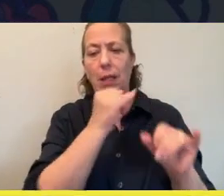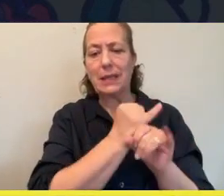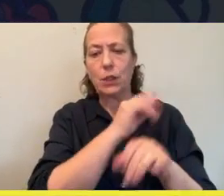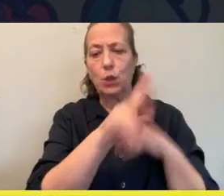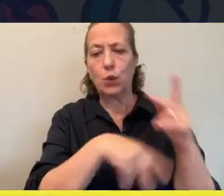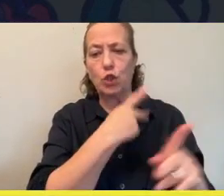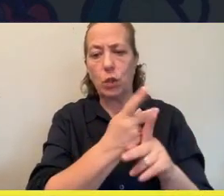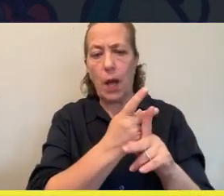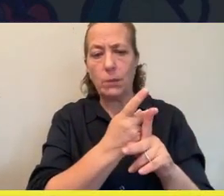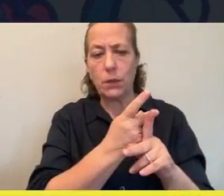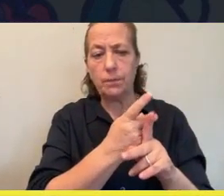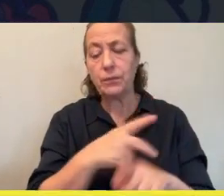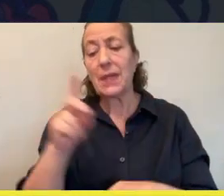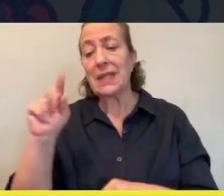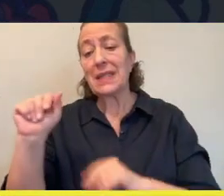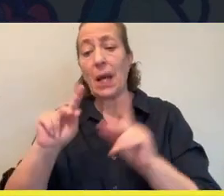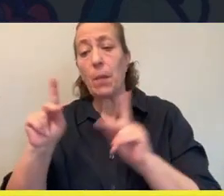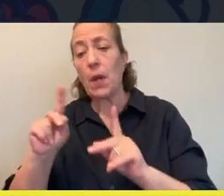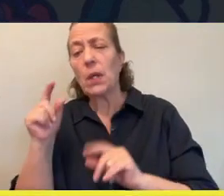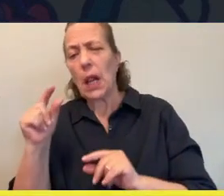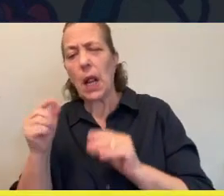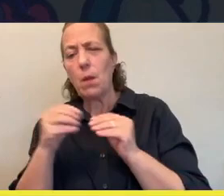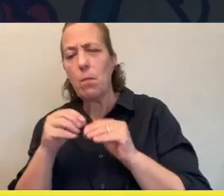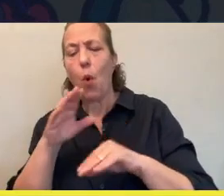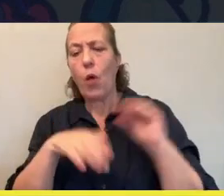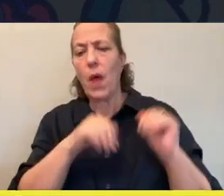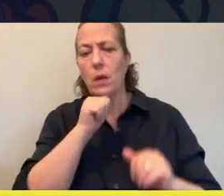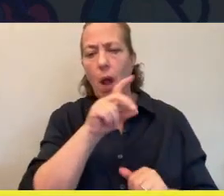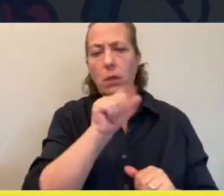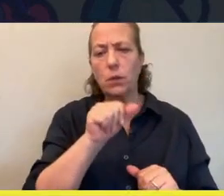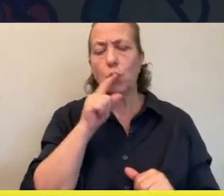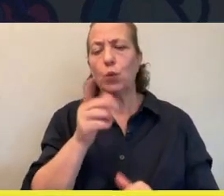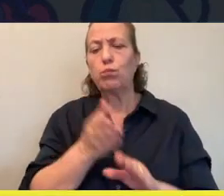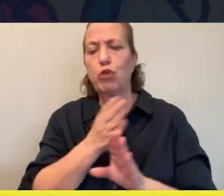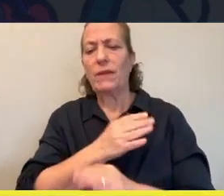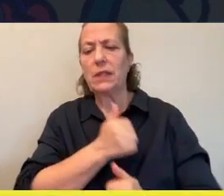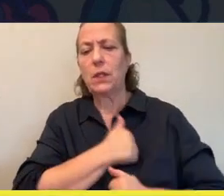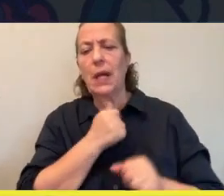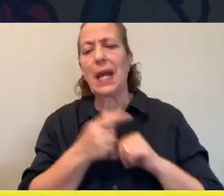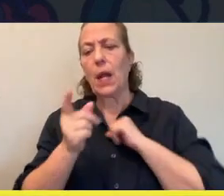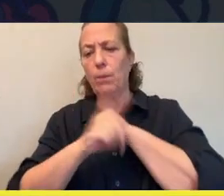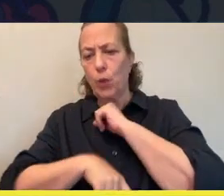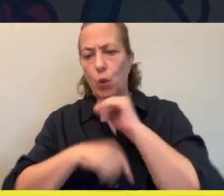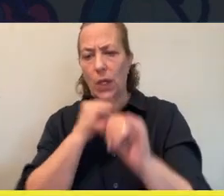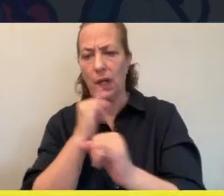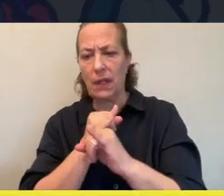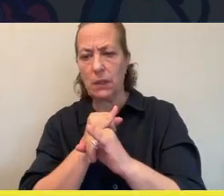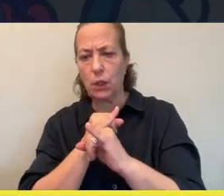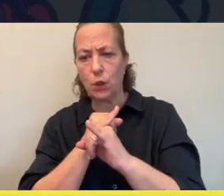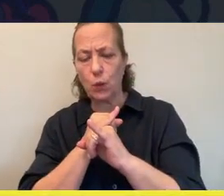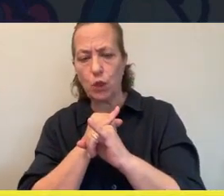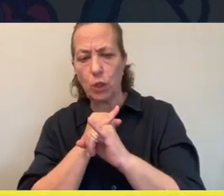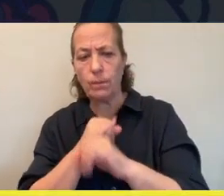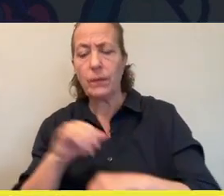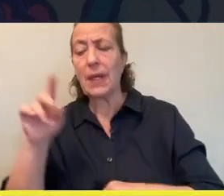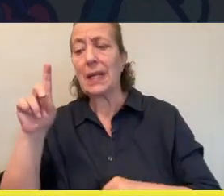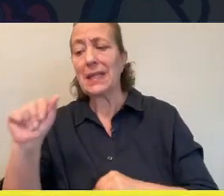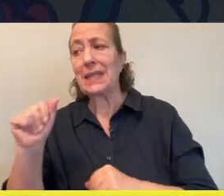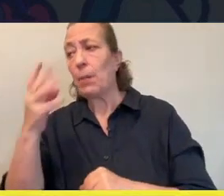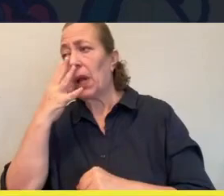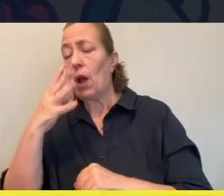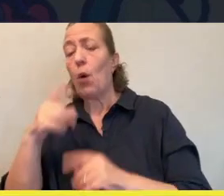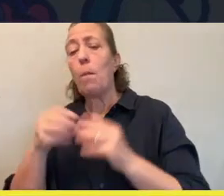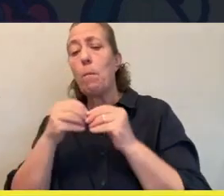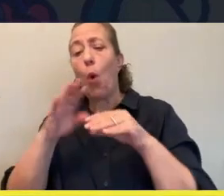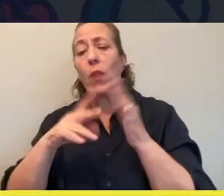people were slightly more likely than non-disabled people to have previously resided in a punitive institution, disabled incarcerated people were more than twice as